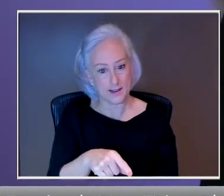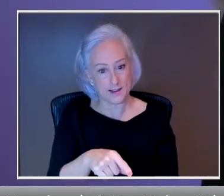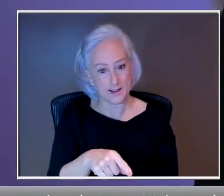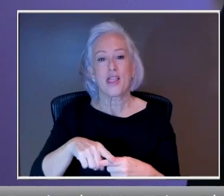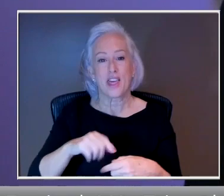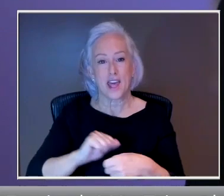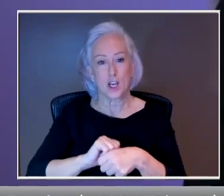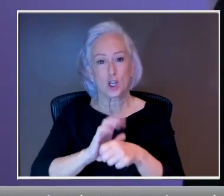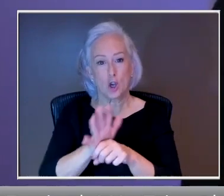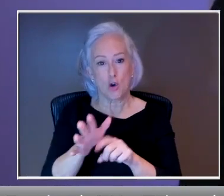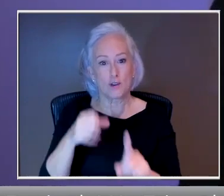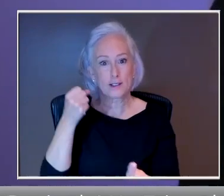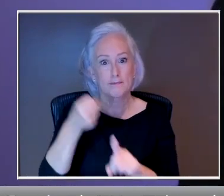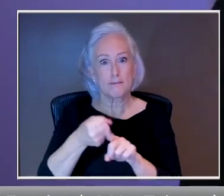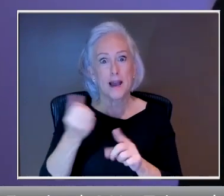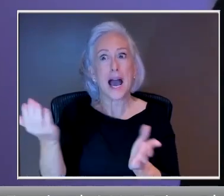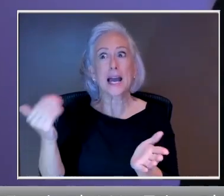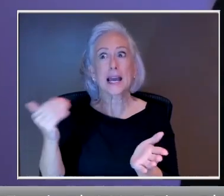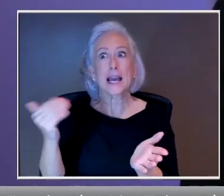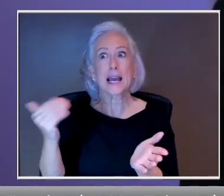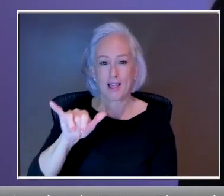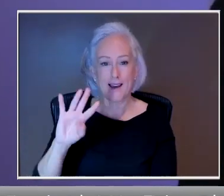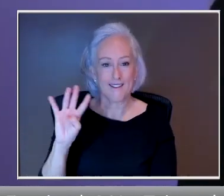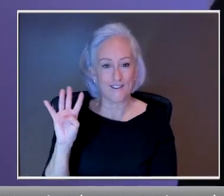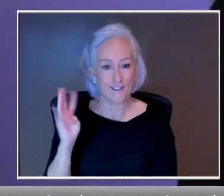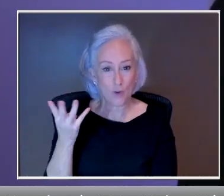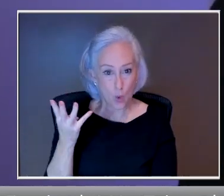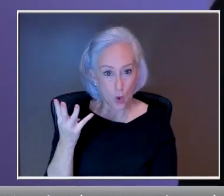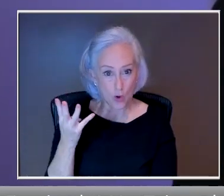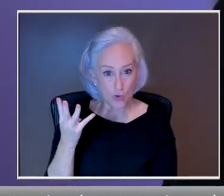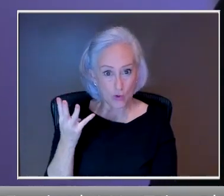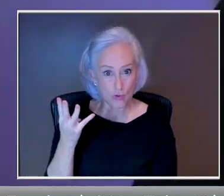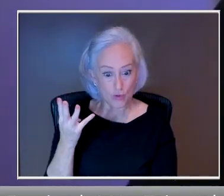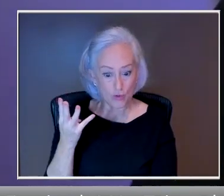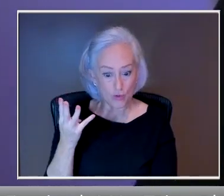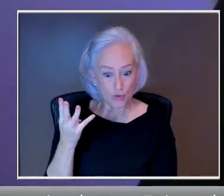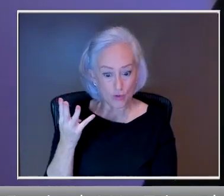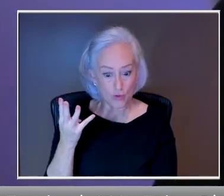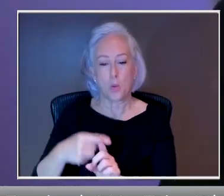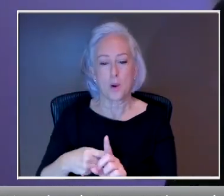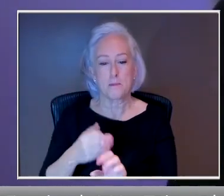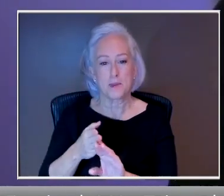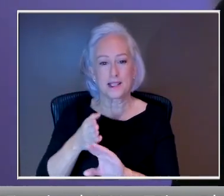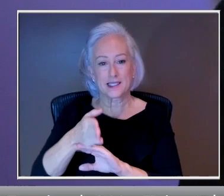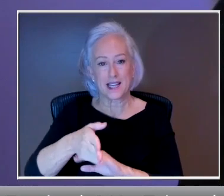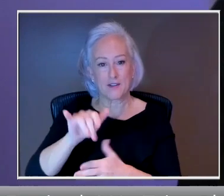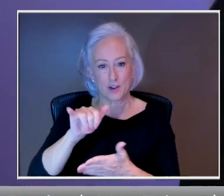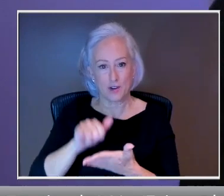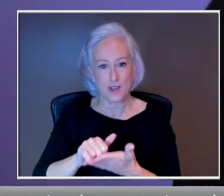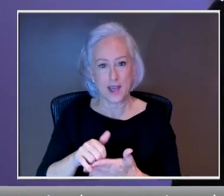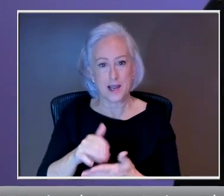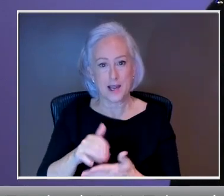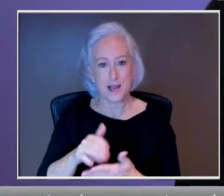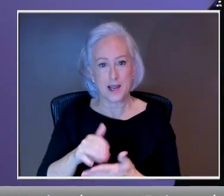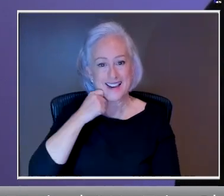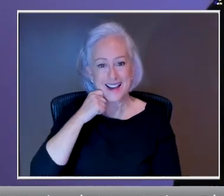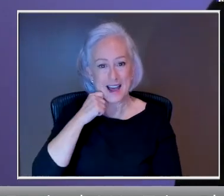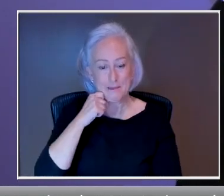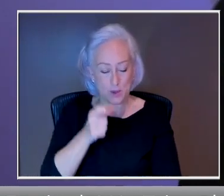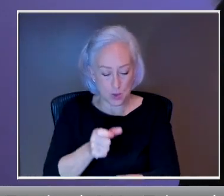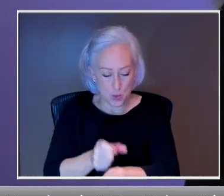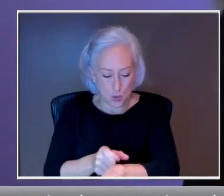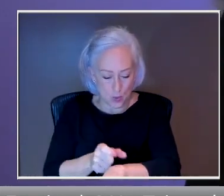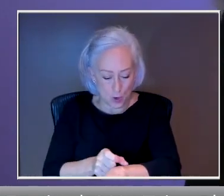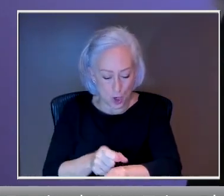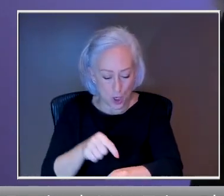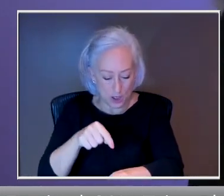July. And it was about a month after that, my Apple Watch started giving me notifications